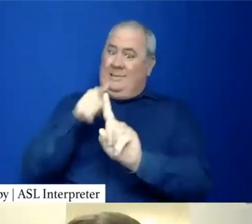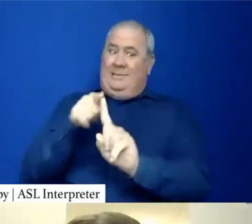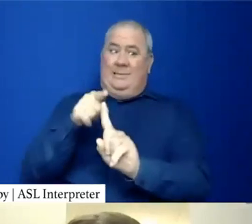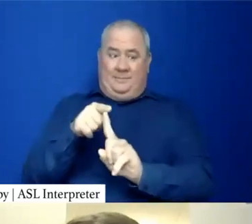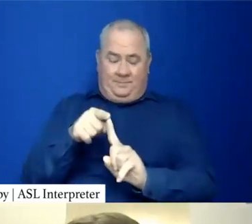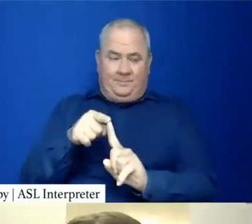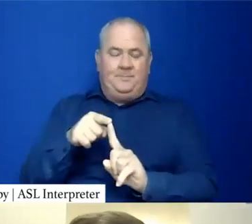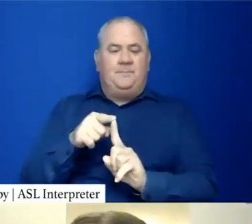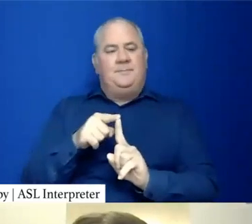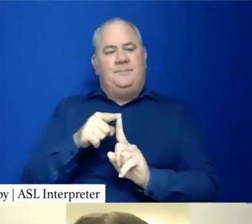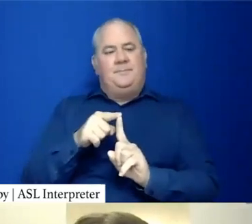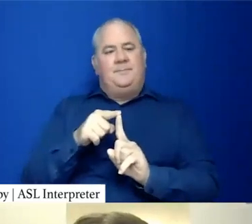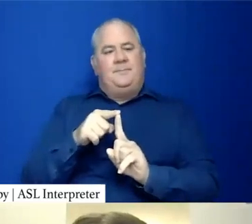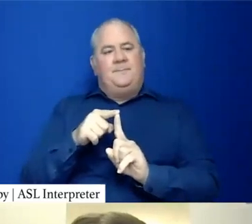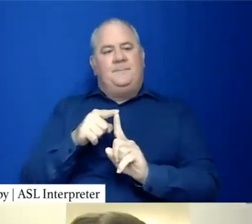have been working on is